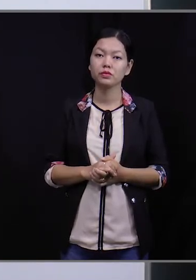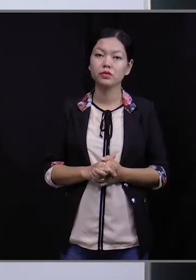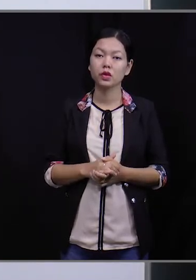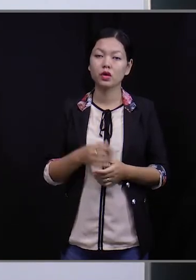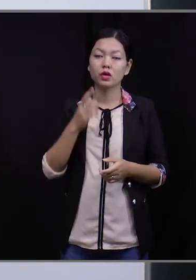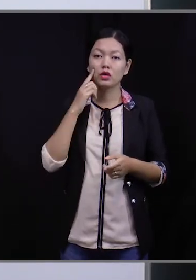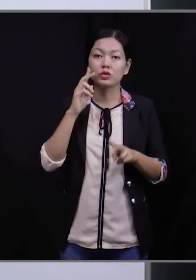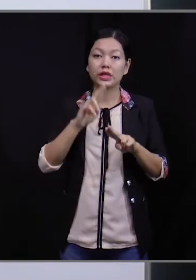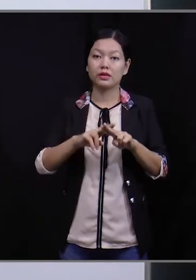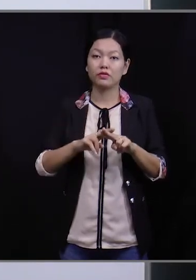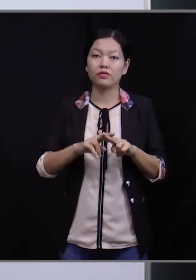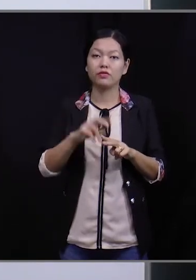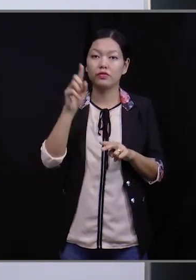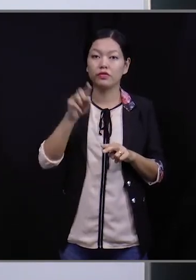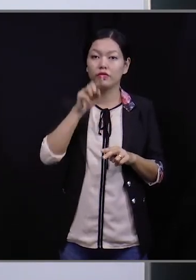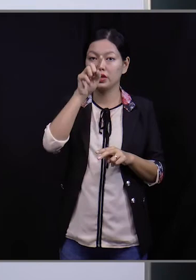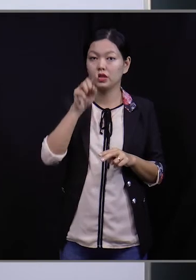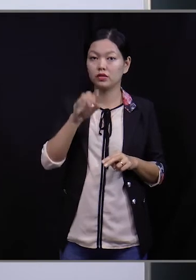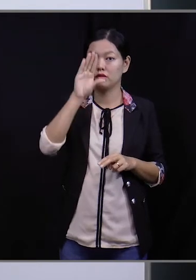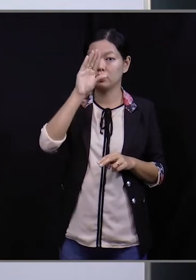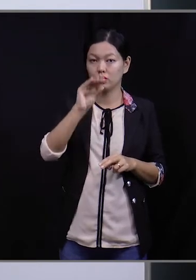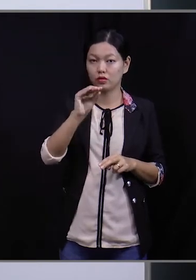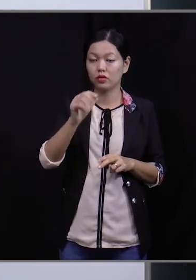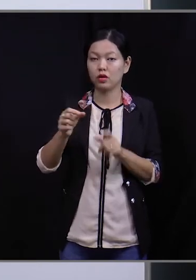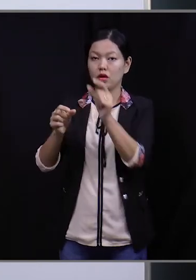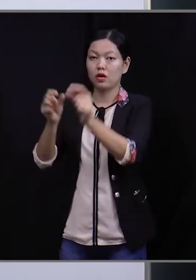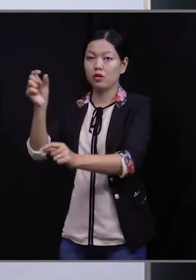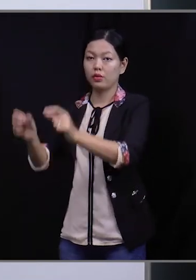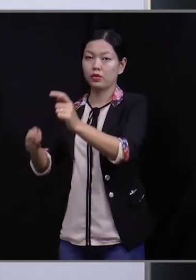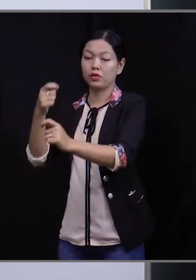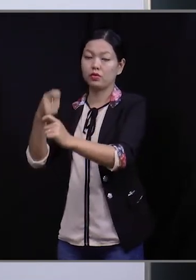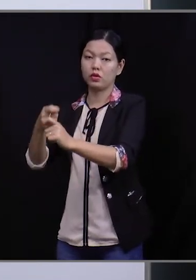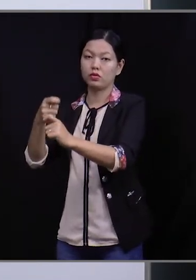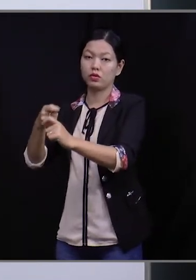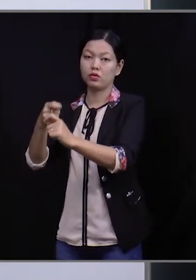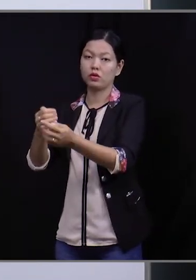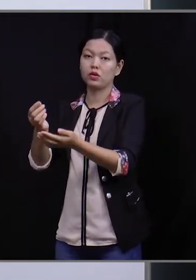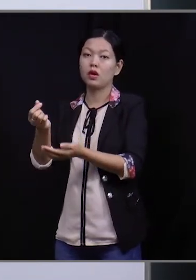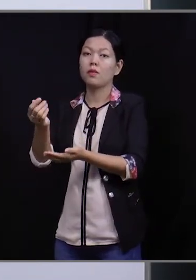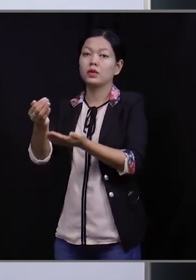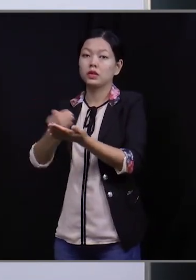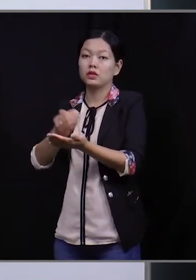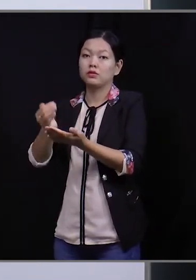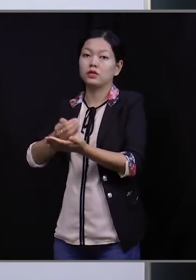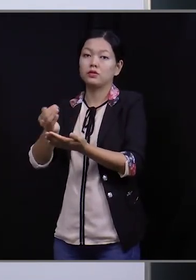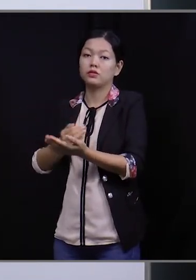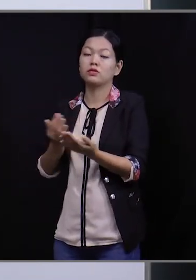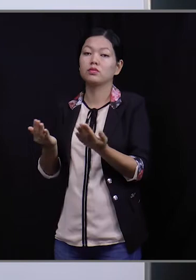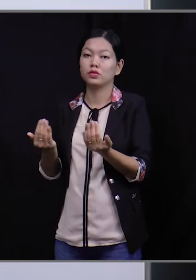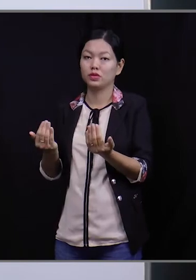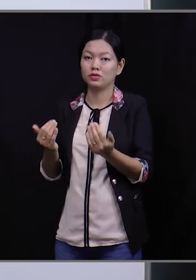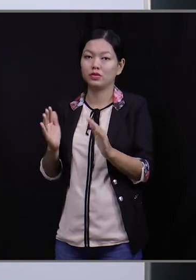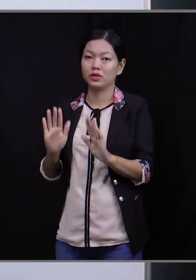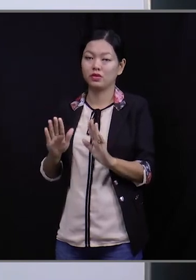will rise and the demand will slowly and gradually rise. Getting the point or not? Not only this, when repo rate or bank rate